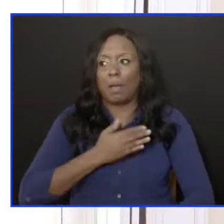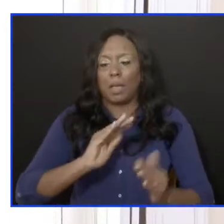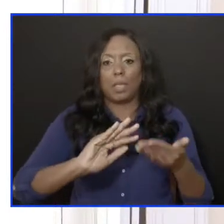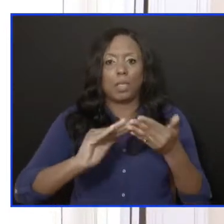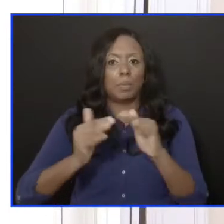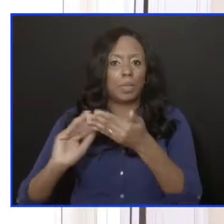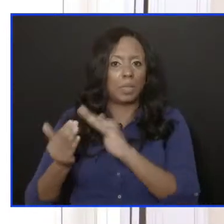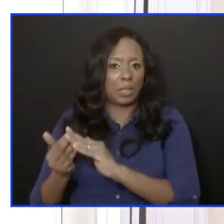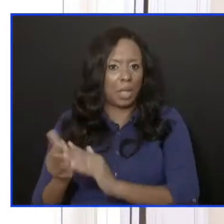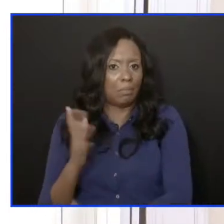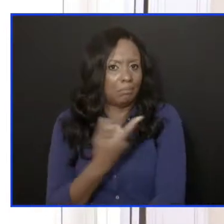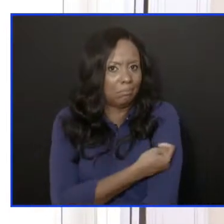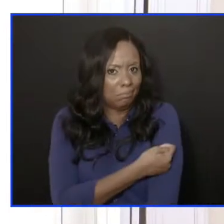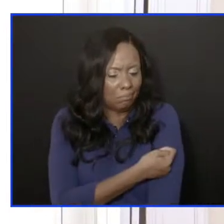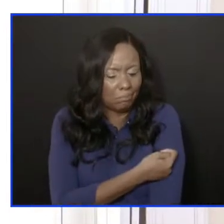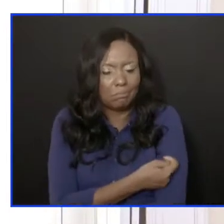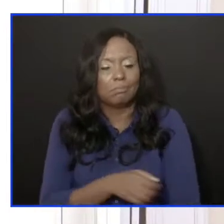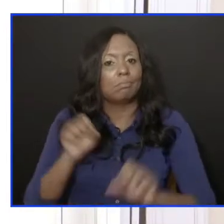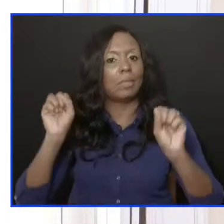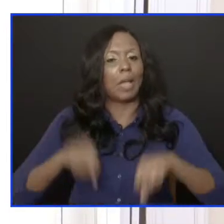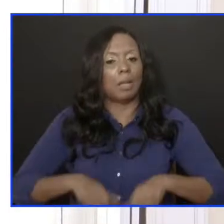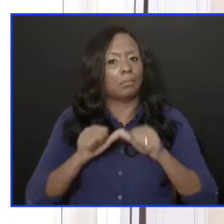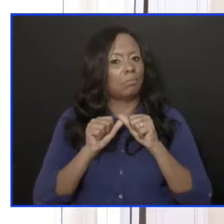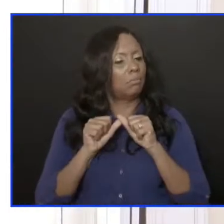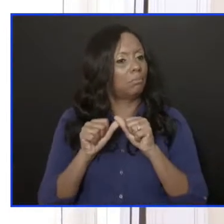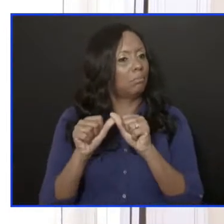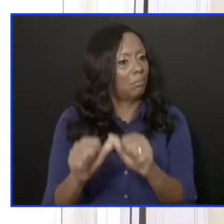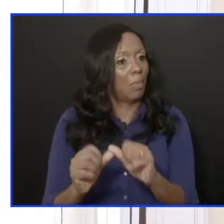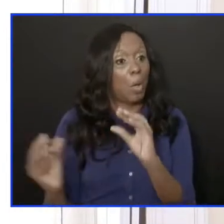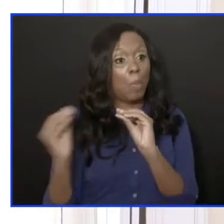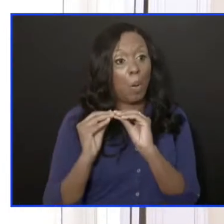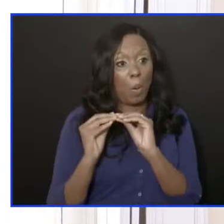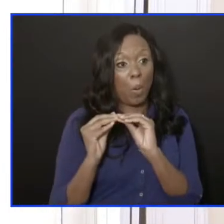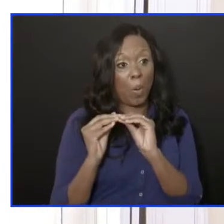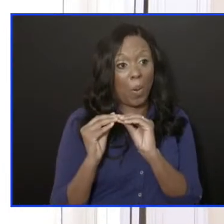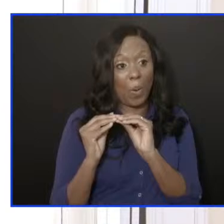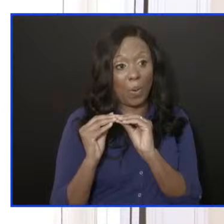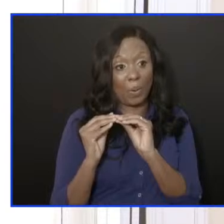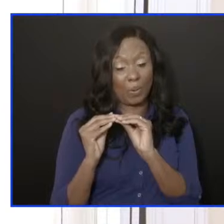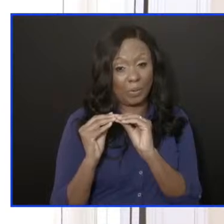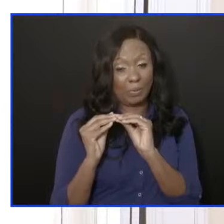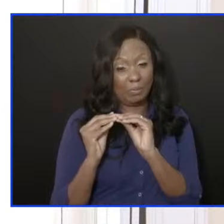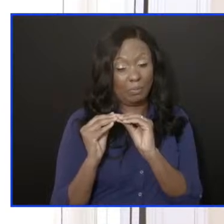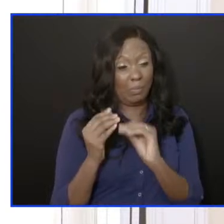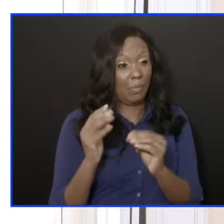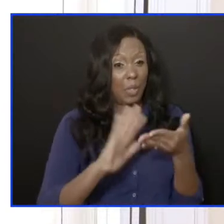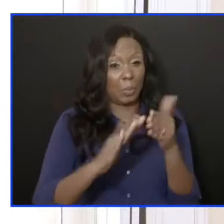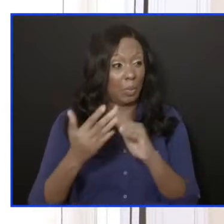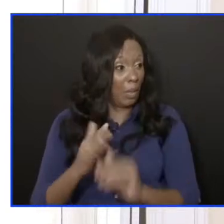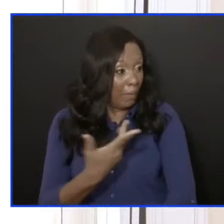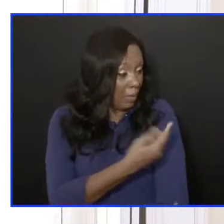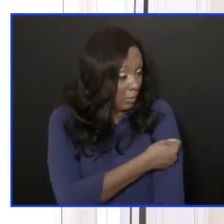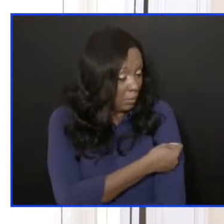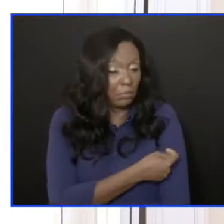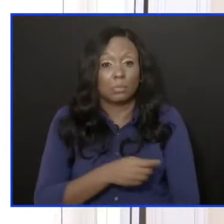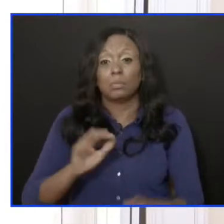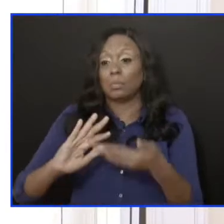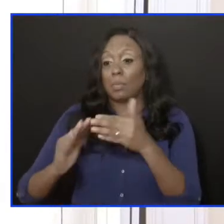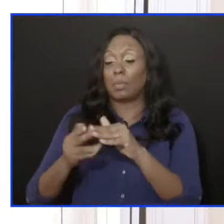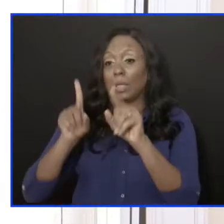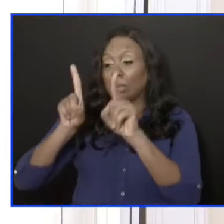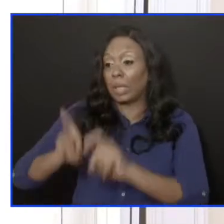Minister, and I believe that we can continue to even go further, both with respect to community vaccination and community